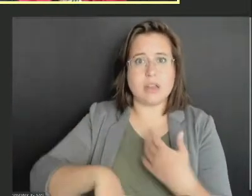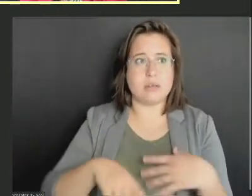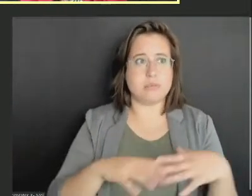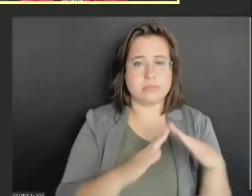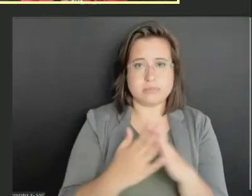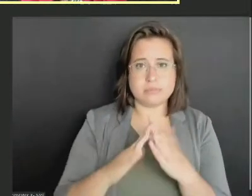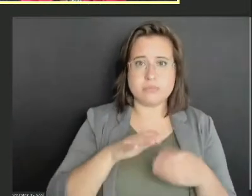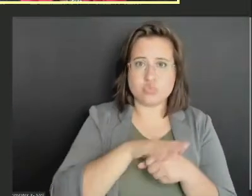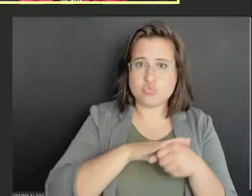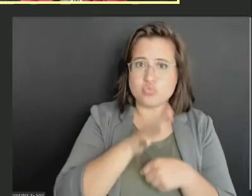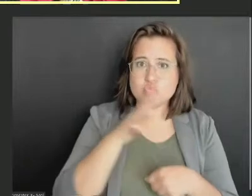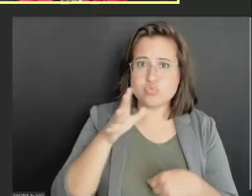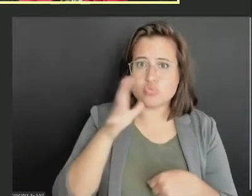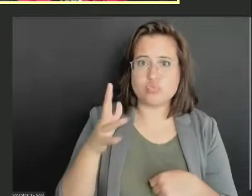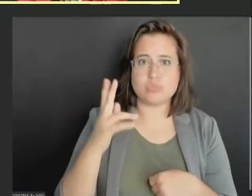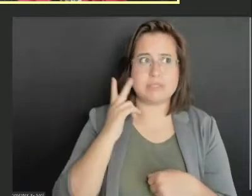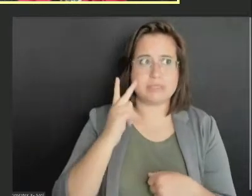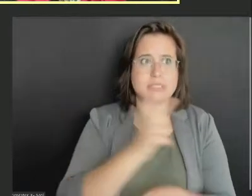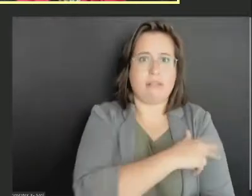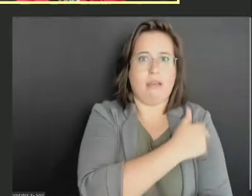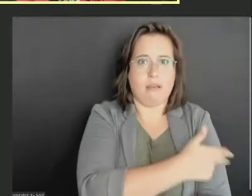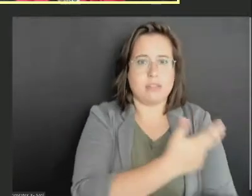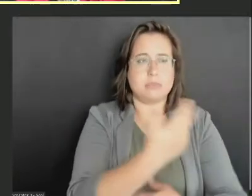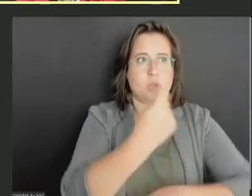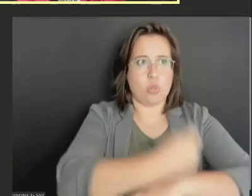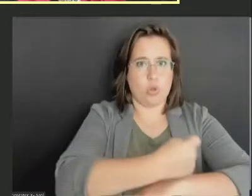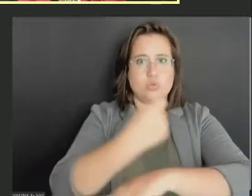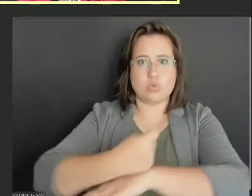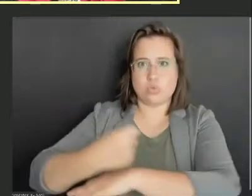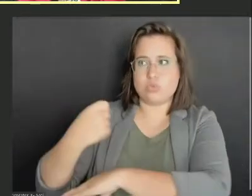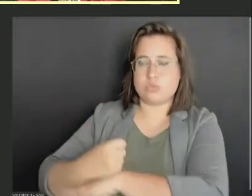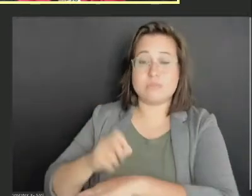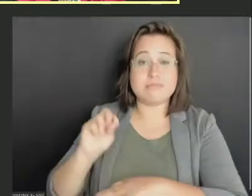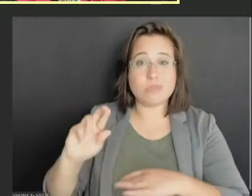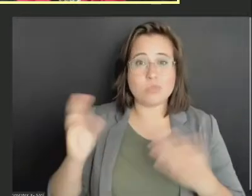clinics close or their services reduced.